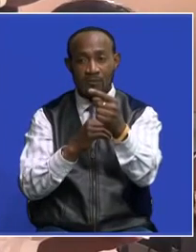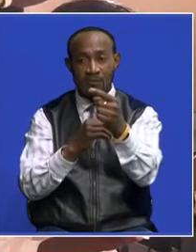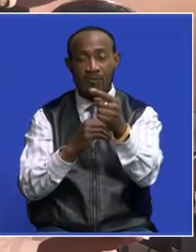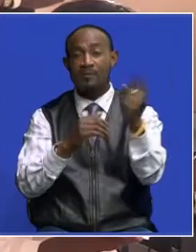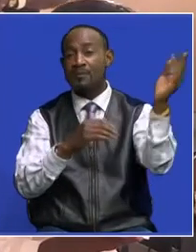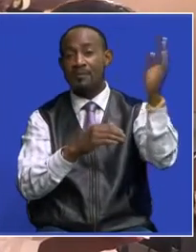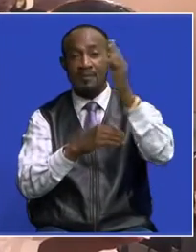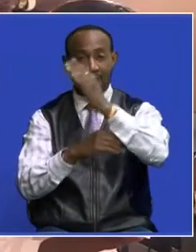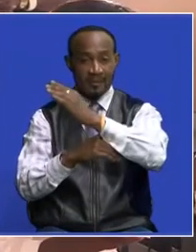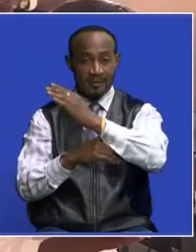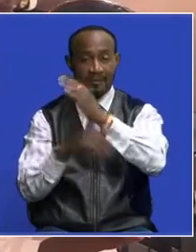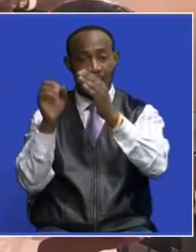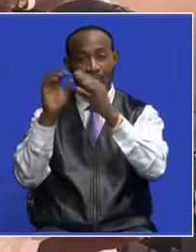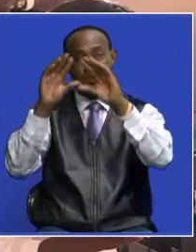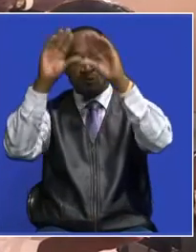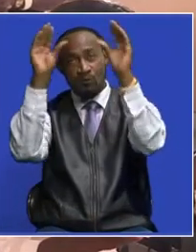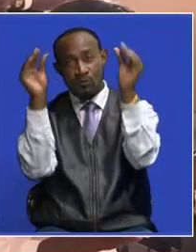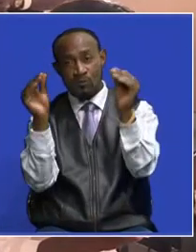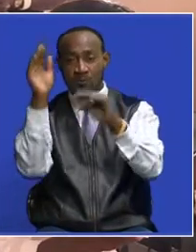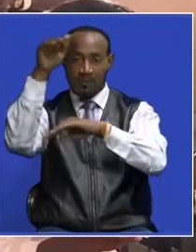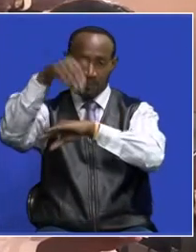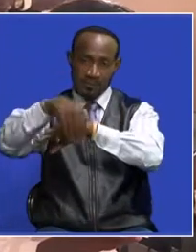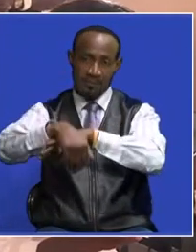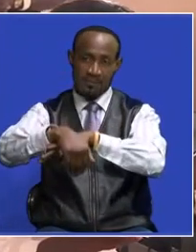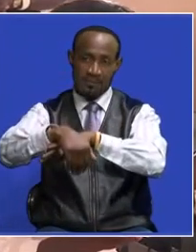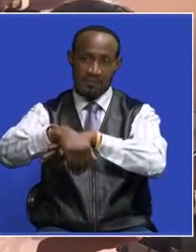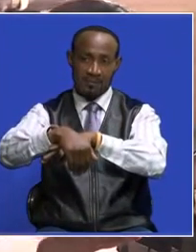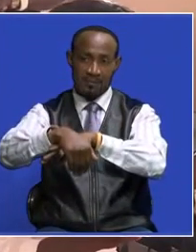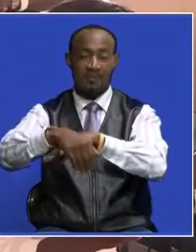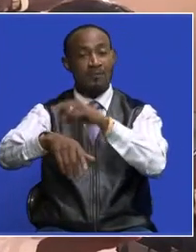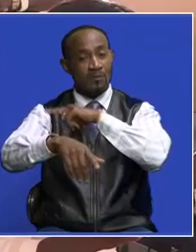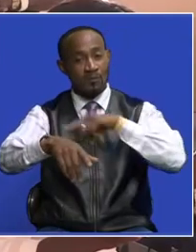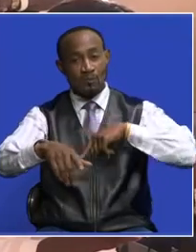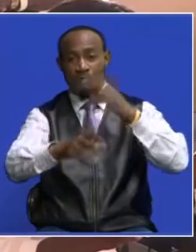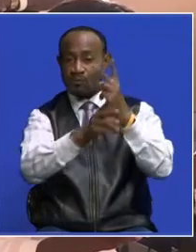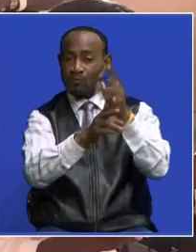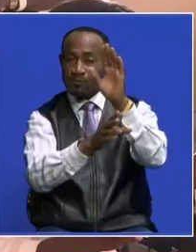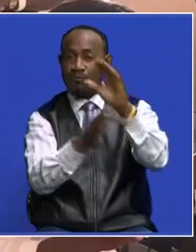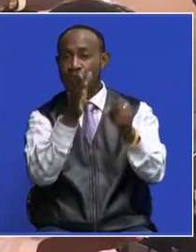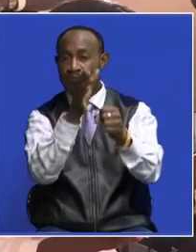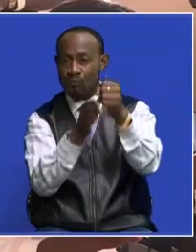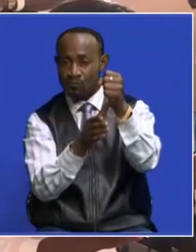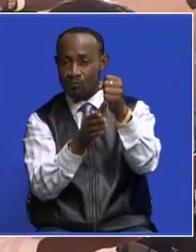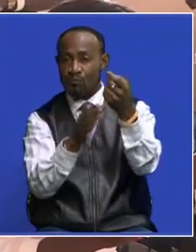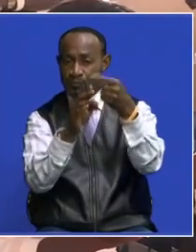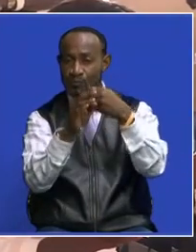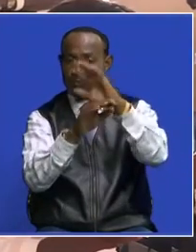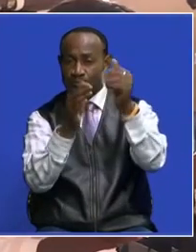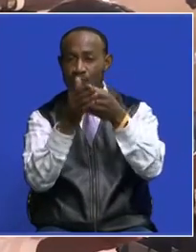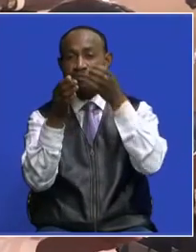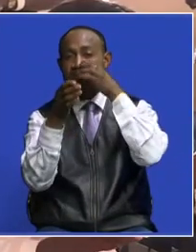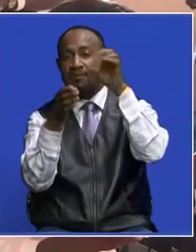day, nor the moon by night. The Lord shall preserve thy soul from all